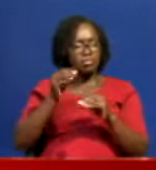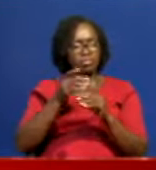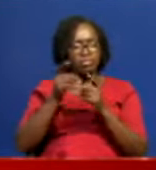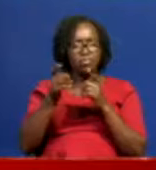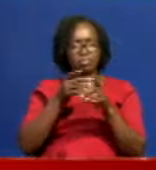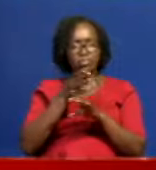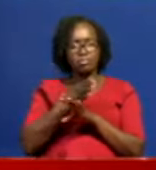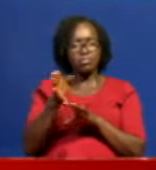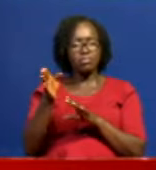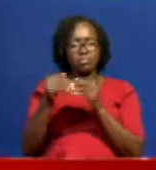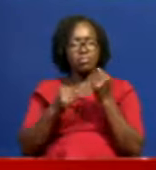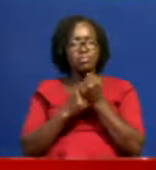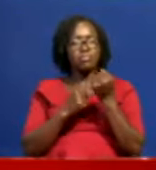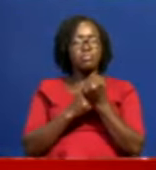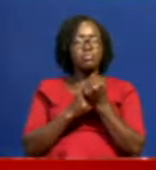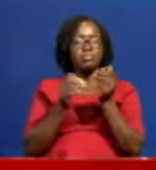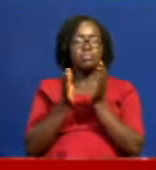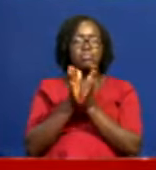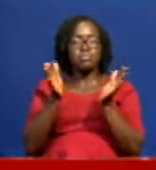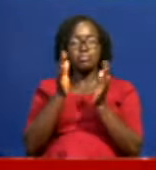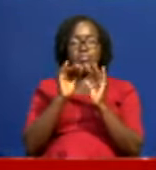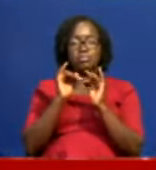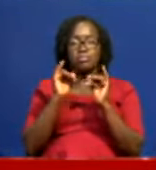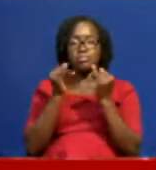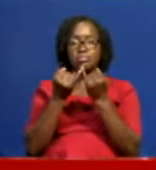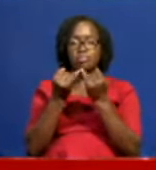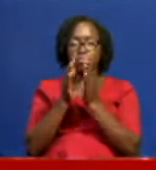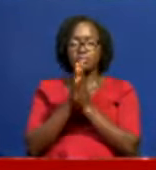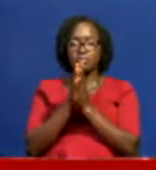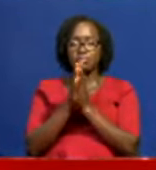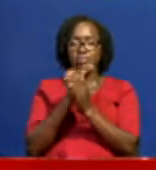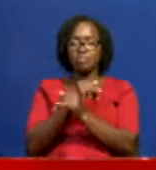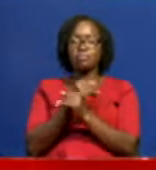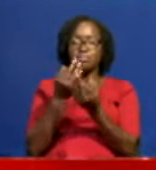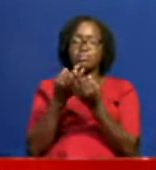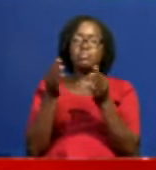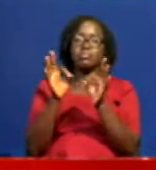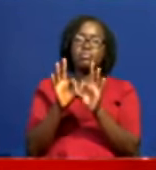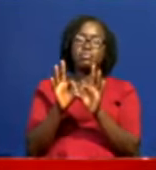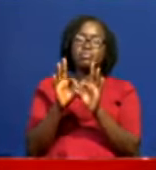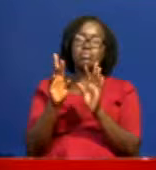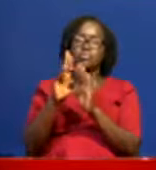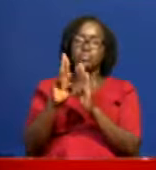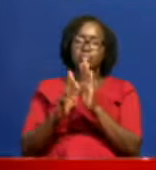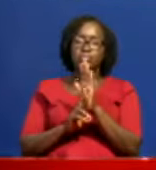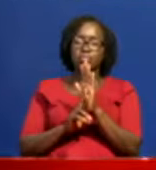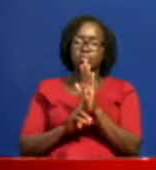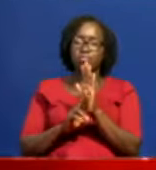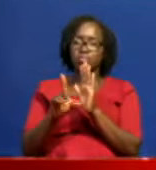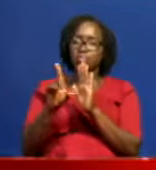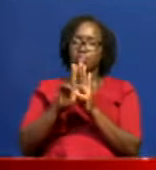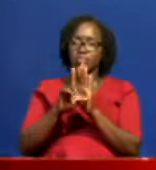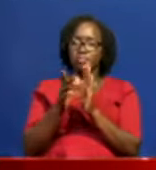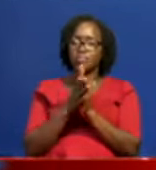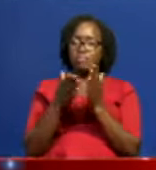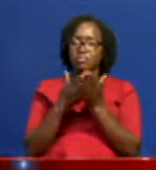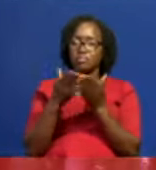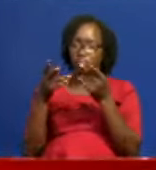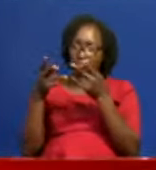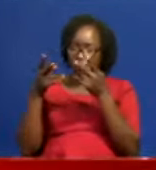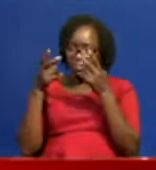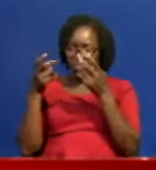wastage, supporting public institutions, and protecting freedom and the rule of law. This